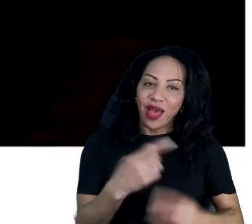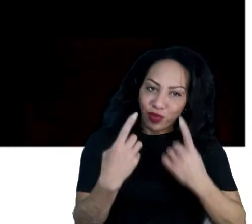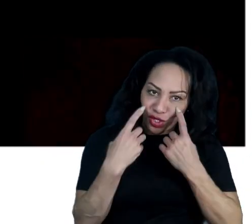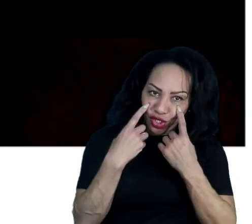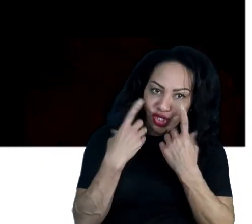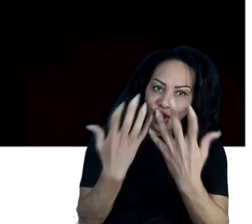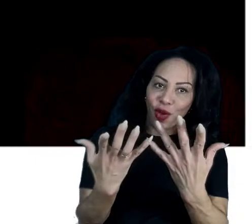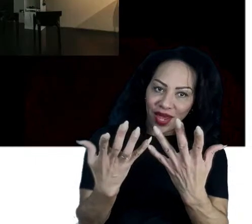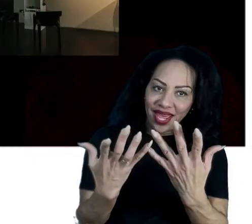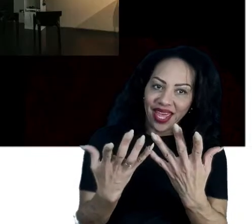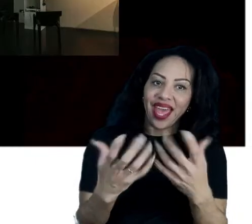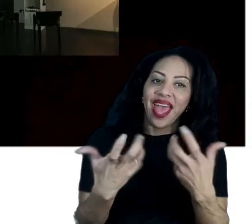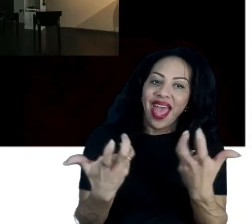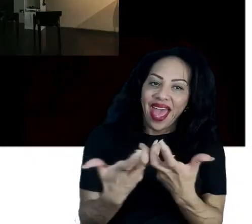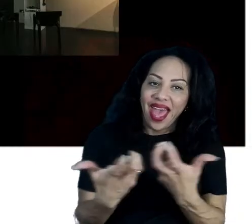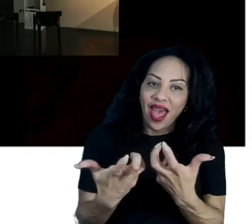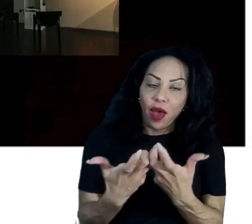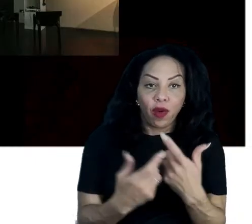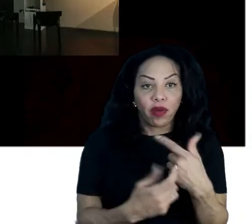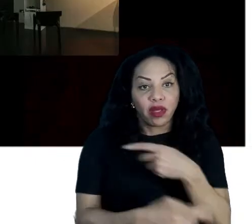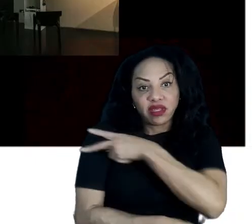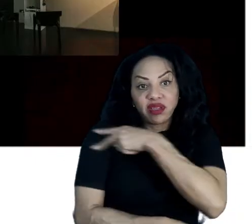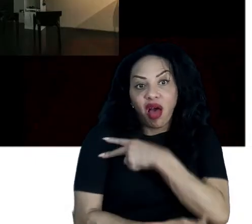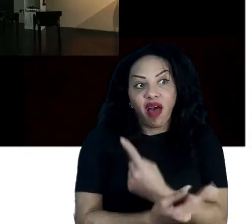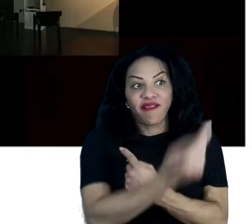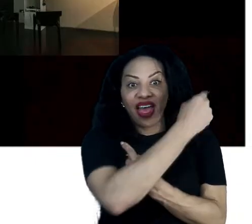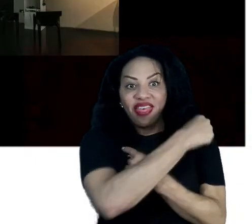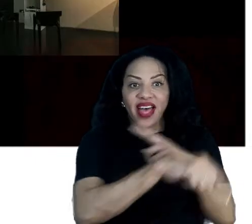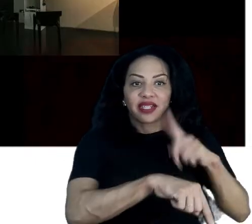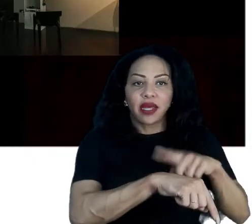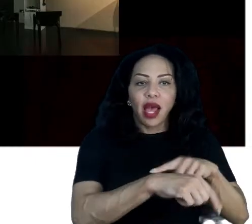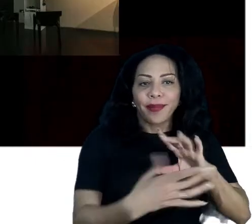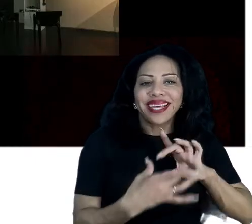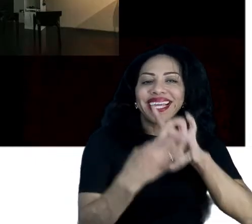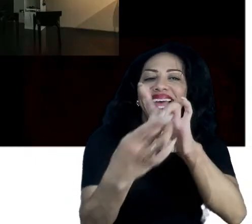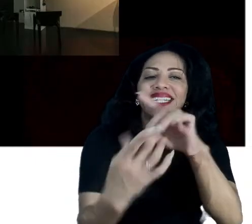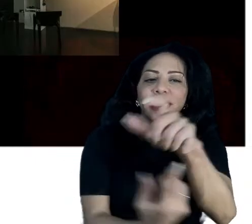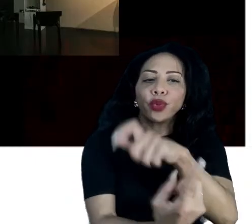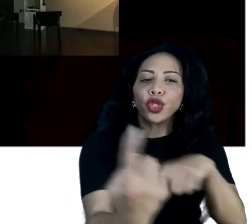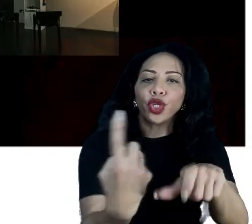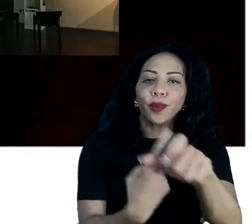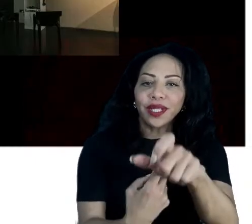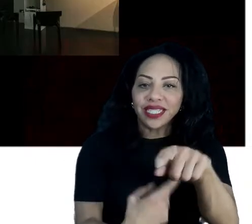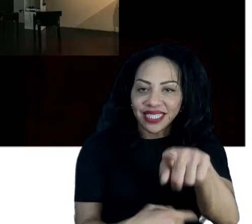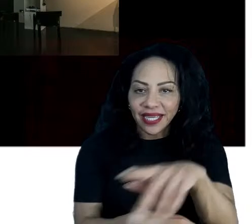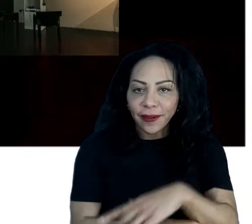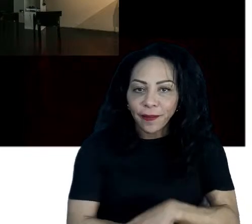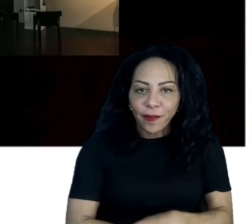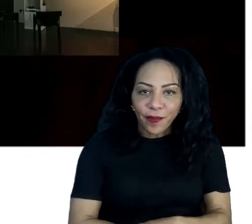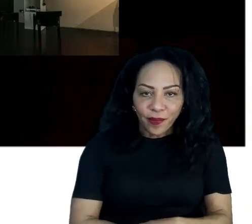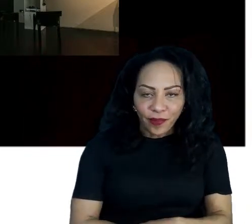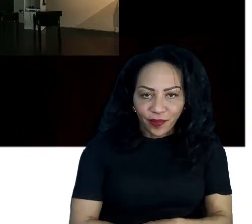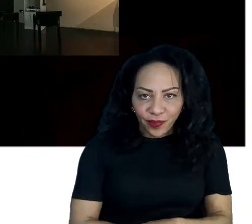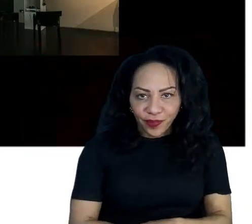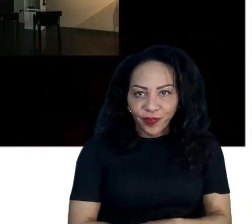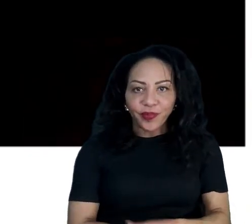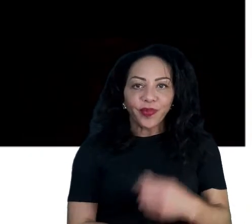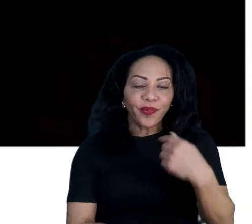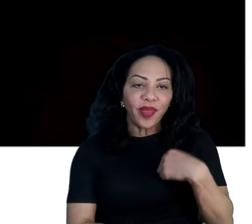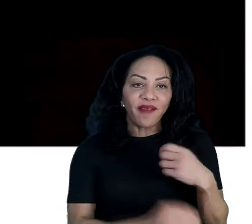connecting with others. I showed my film on a CRT monitor, so that was in the space as well.